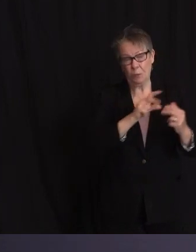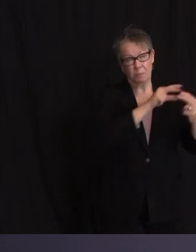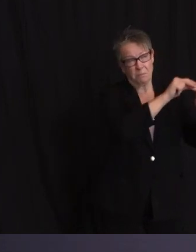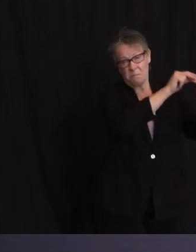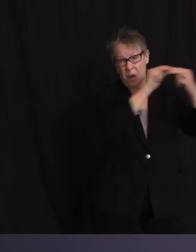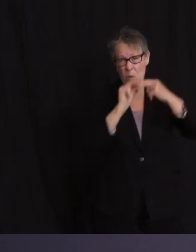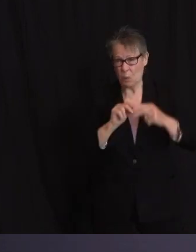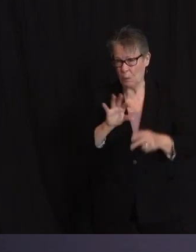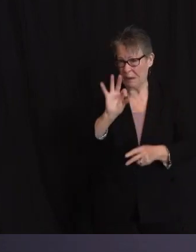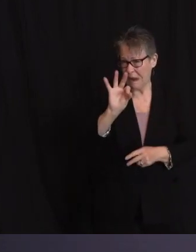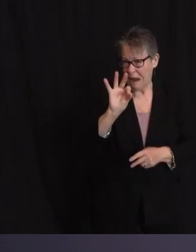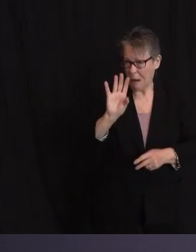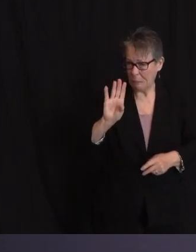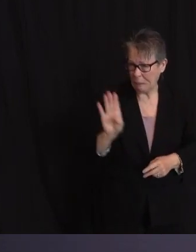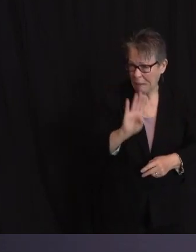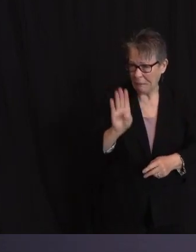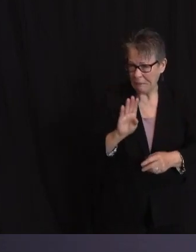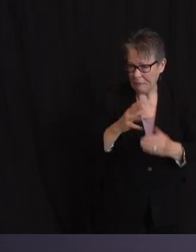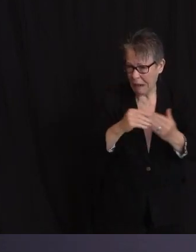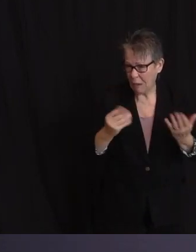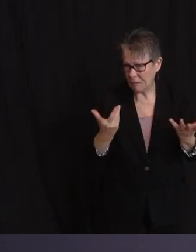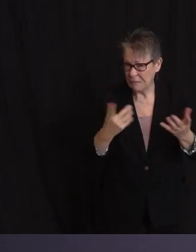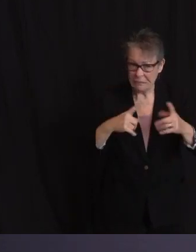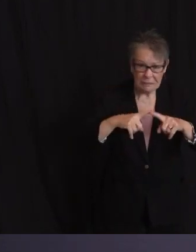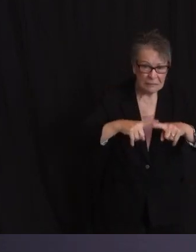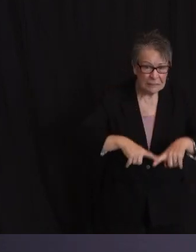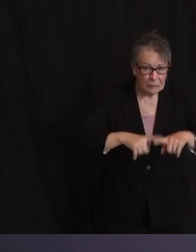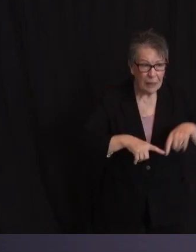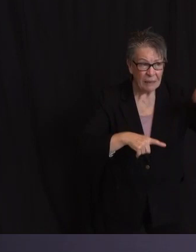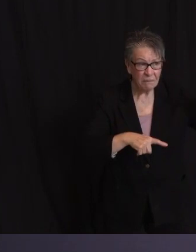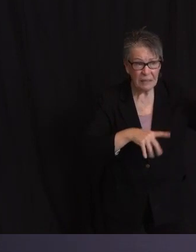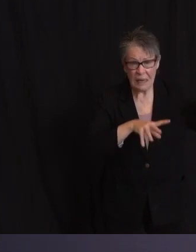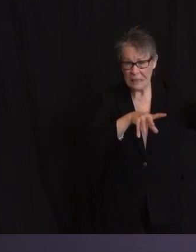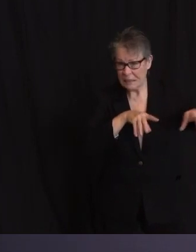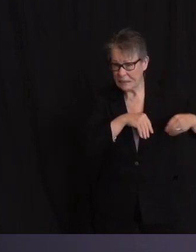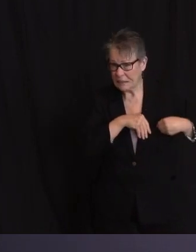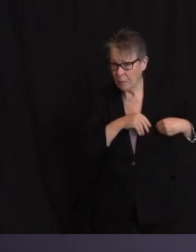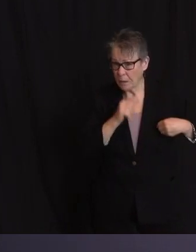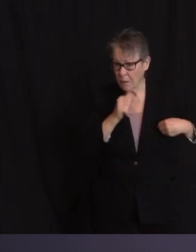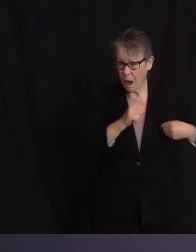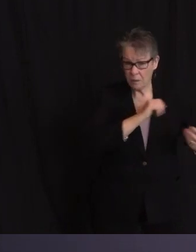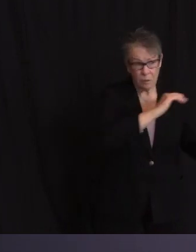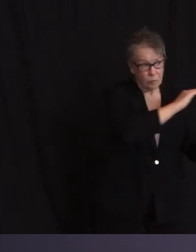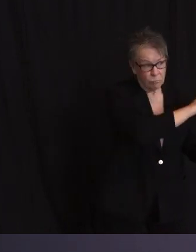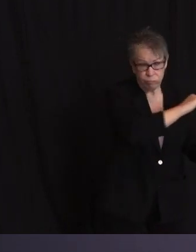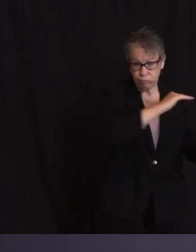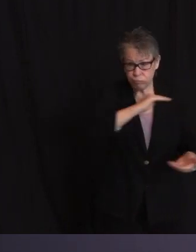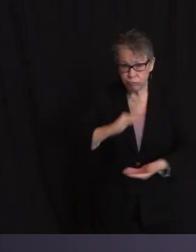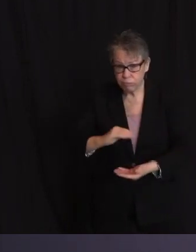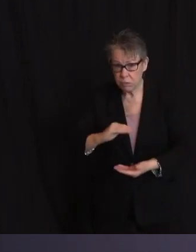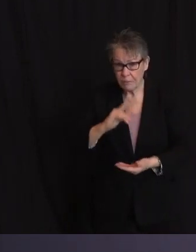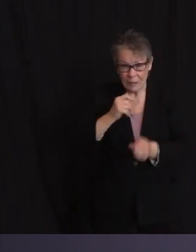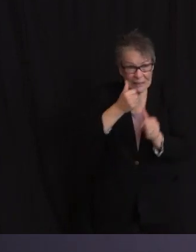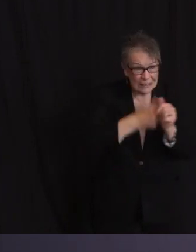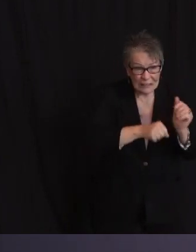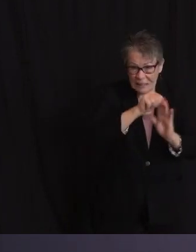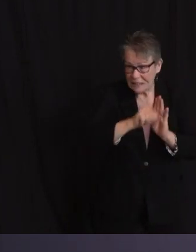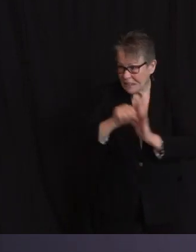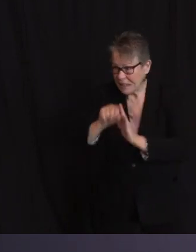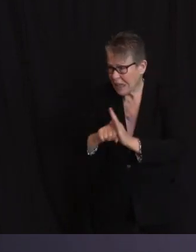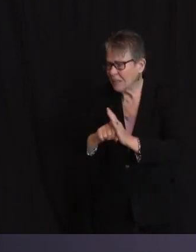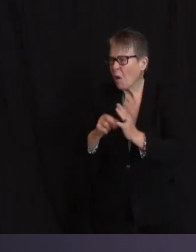you. The extent to which we get direct cash assistance to the states, that puts us into a different place and a better place, assuming